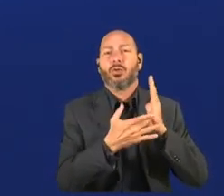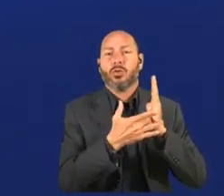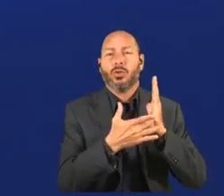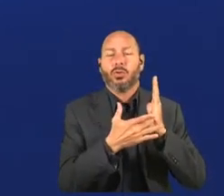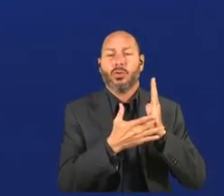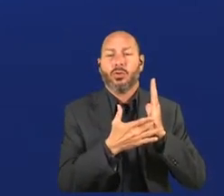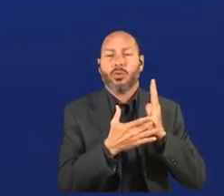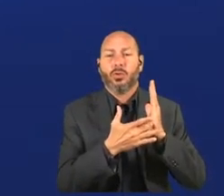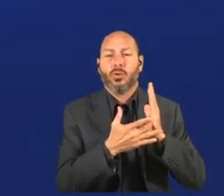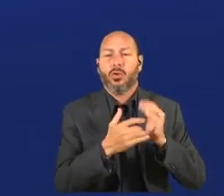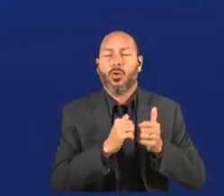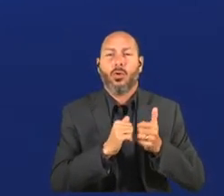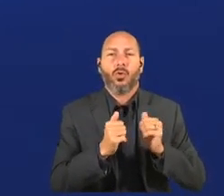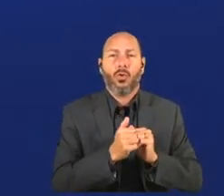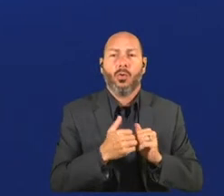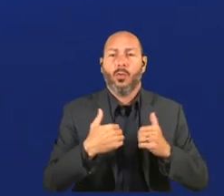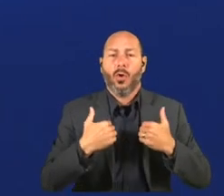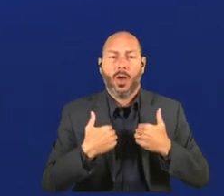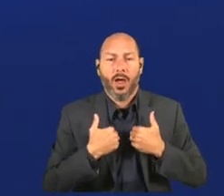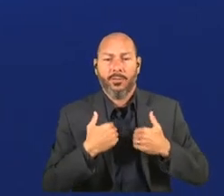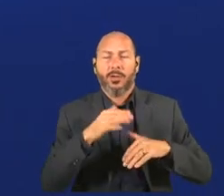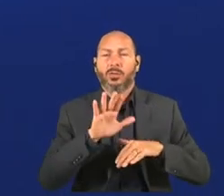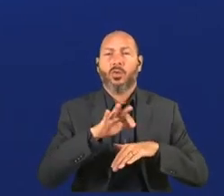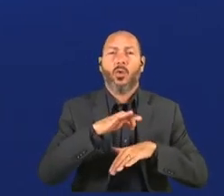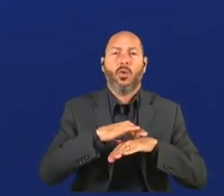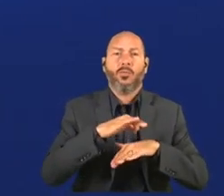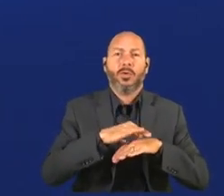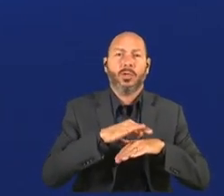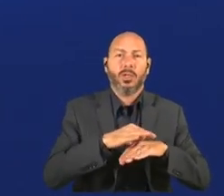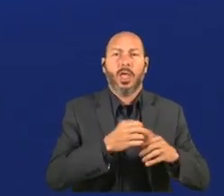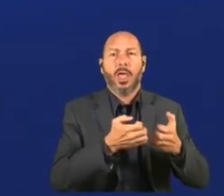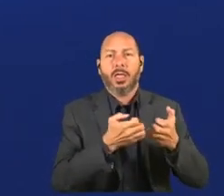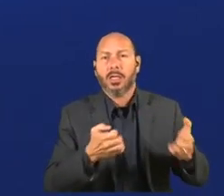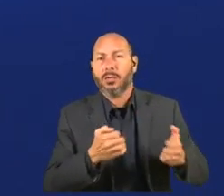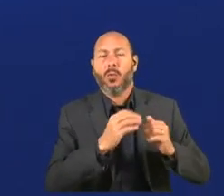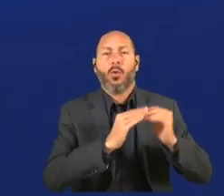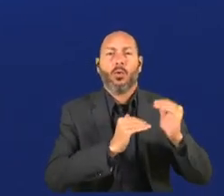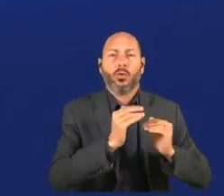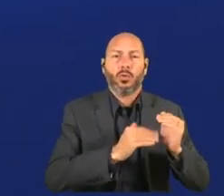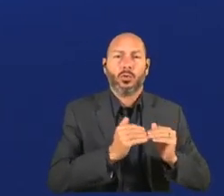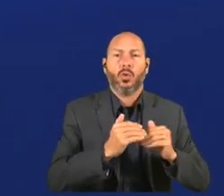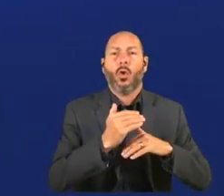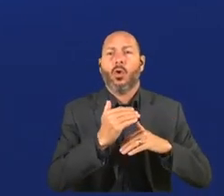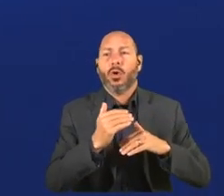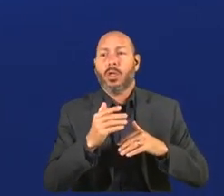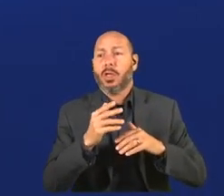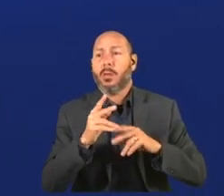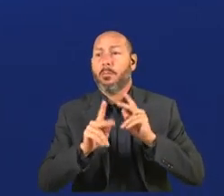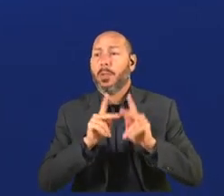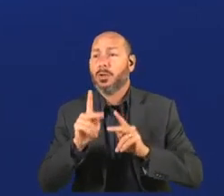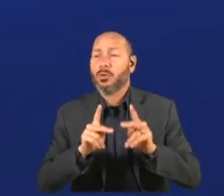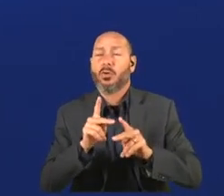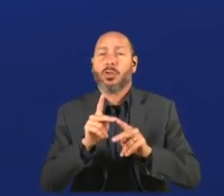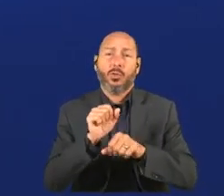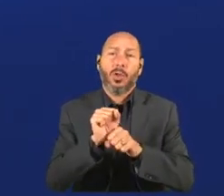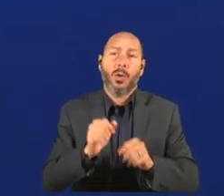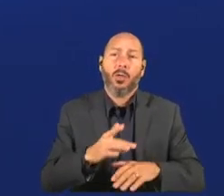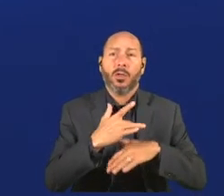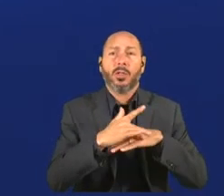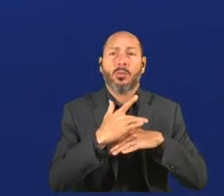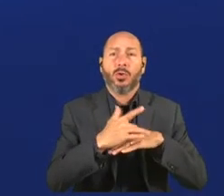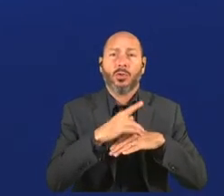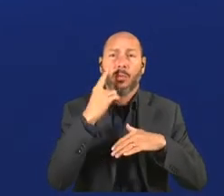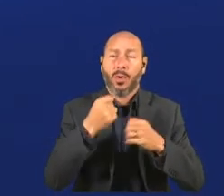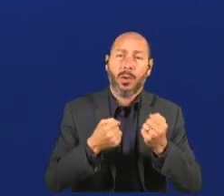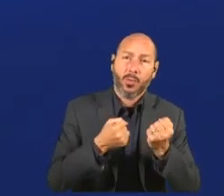facility and infrastructure they have in their office, and what staff do they have available that can manage the administrative staff versus the physician. We